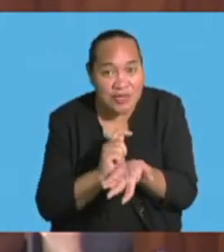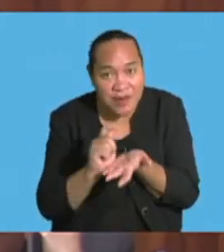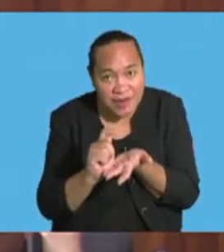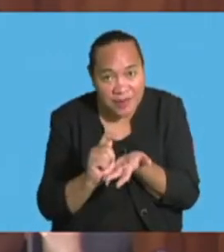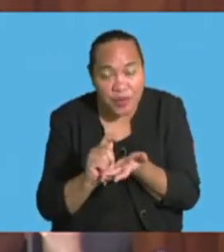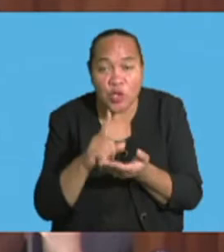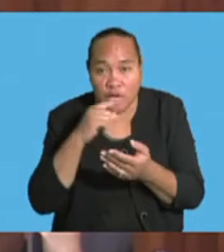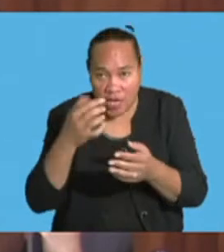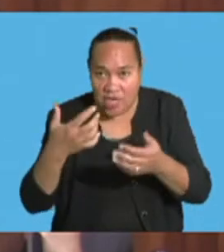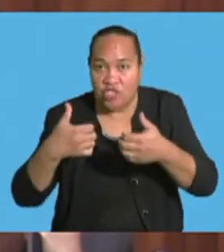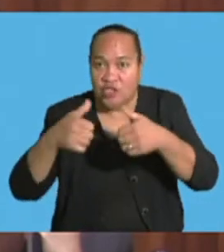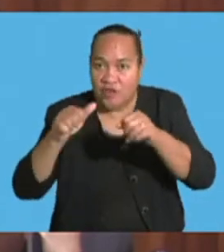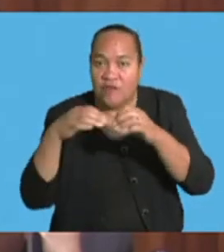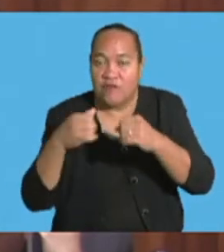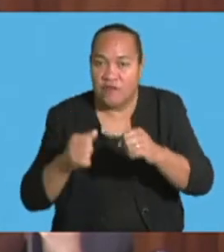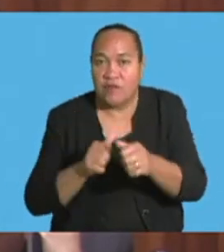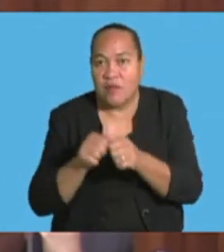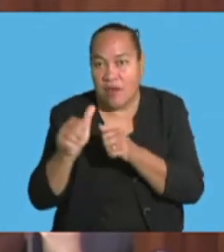optimum results.